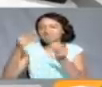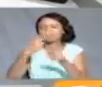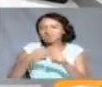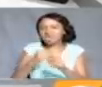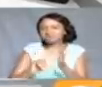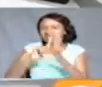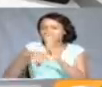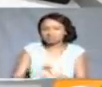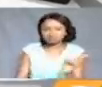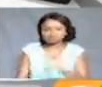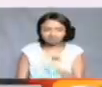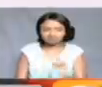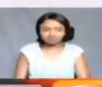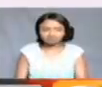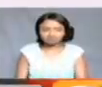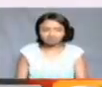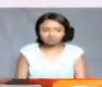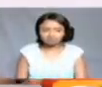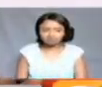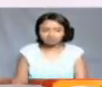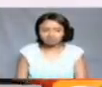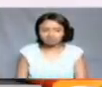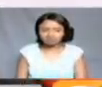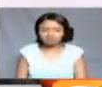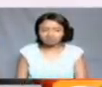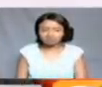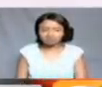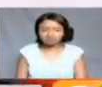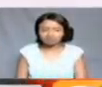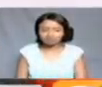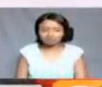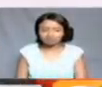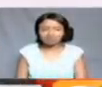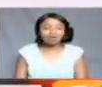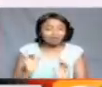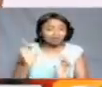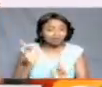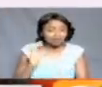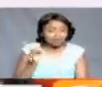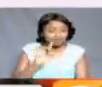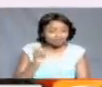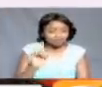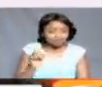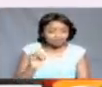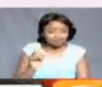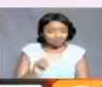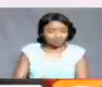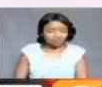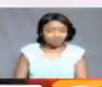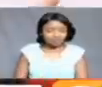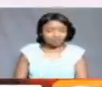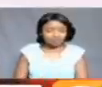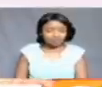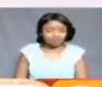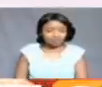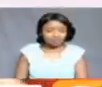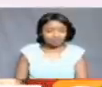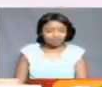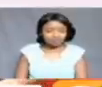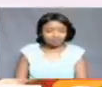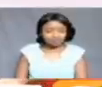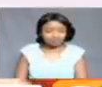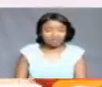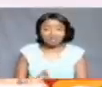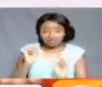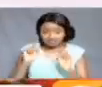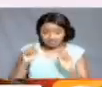live television. Mm. So visit us at our offices. No, but they should I'll be well known the case. Enough. Okay. They are well known. just to be open about it, you've actually mentioned one of